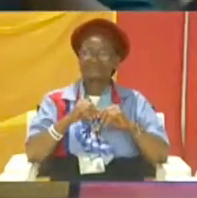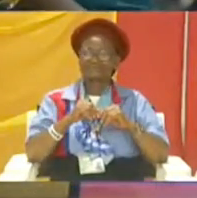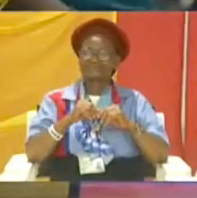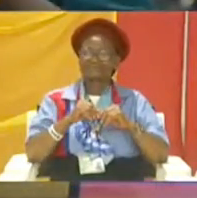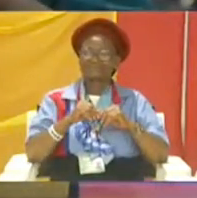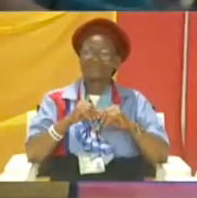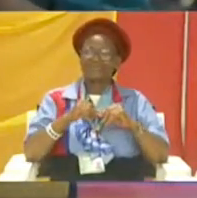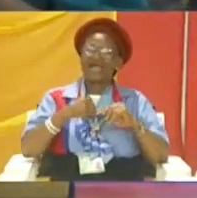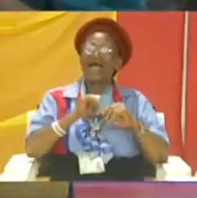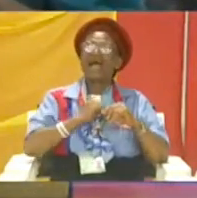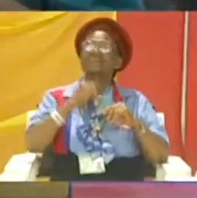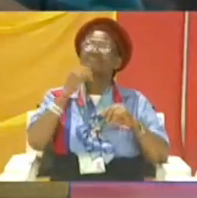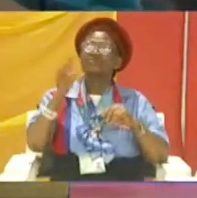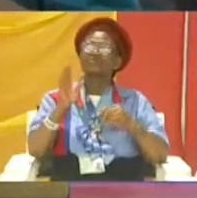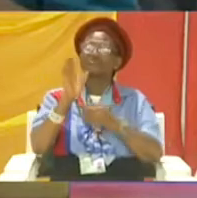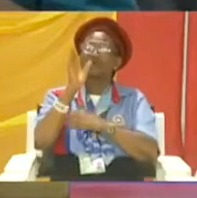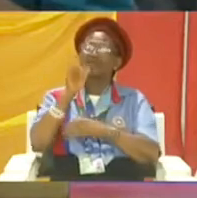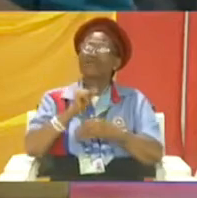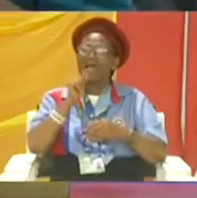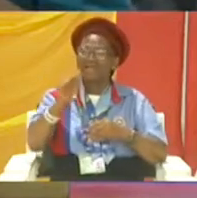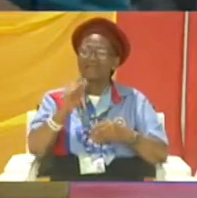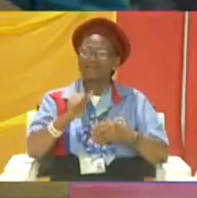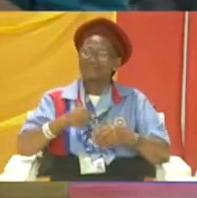I told God, I'm